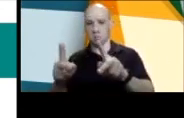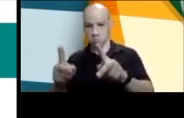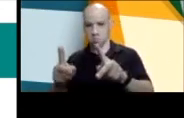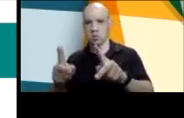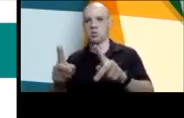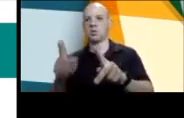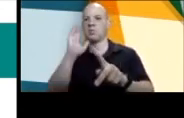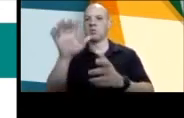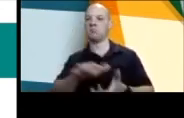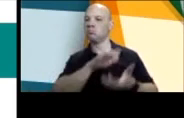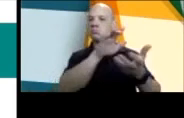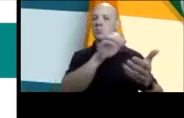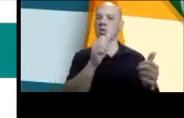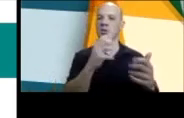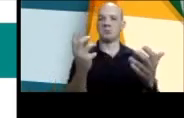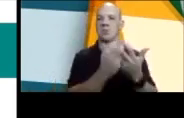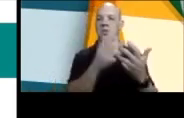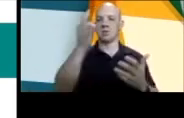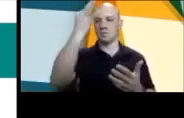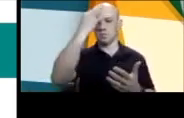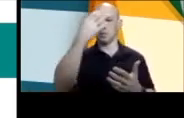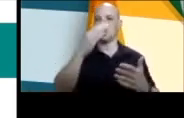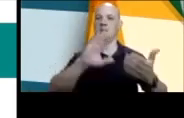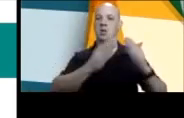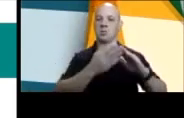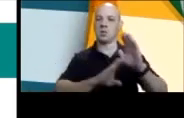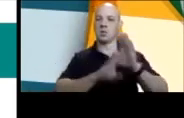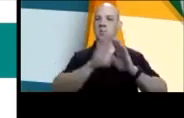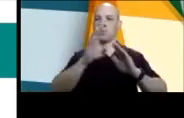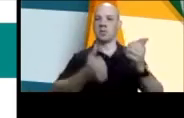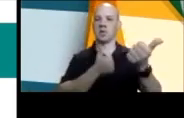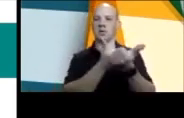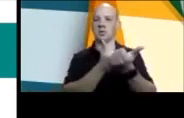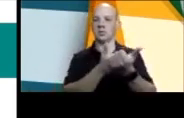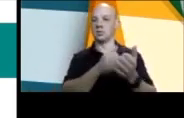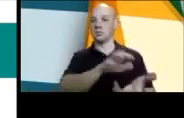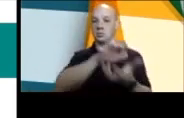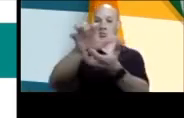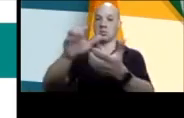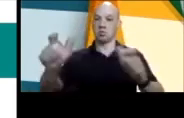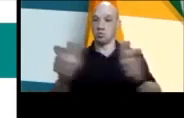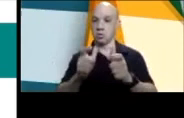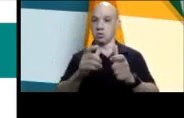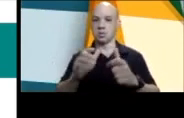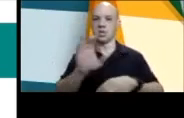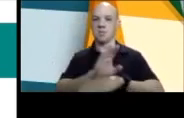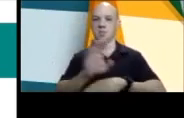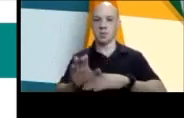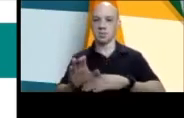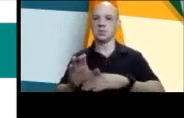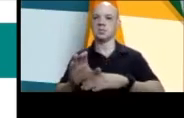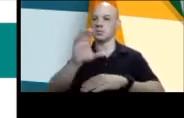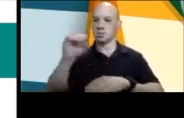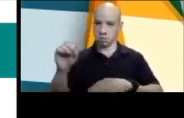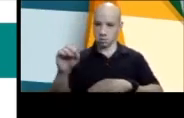part with federal housing and community development assistance are directed to minority business enterprise and